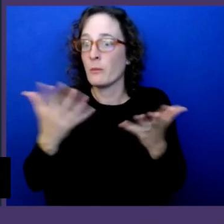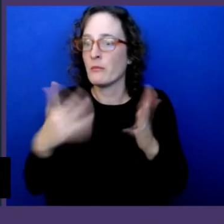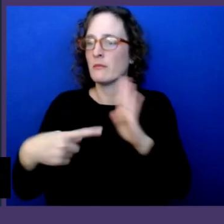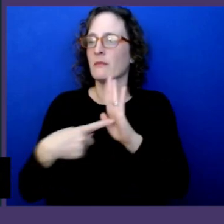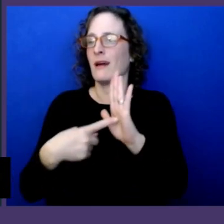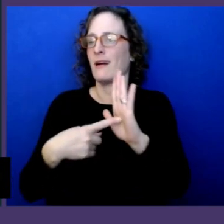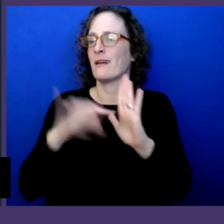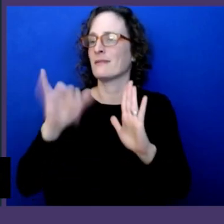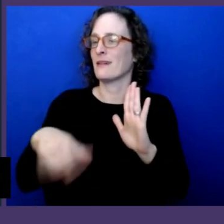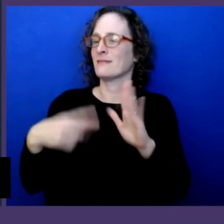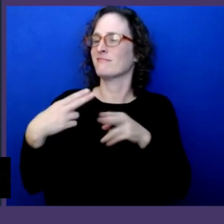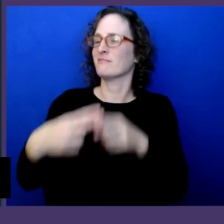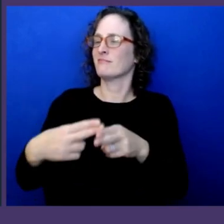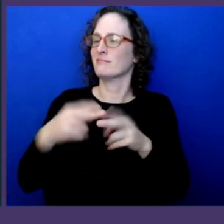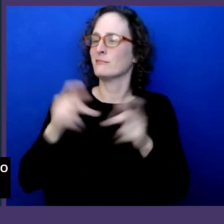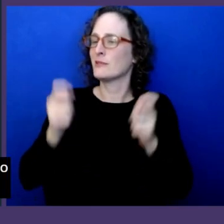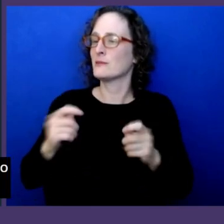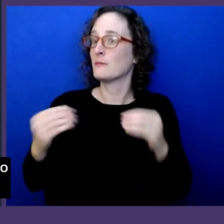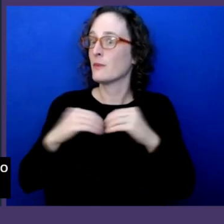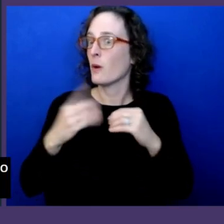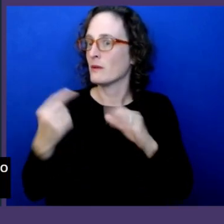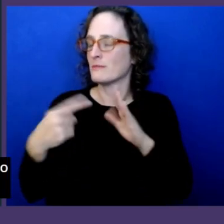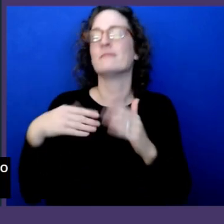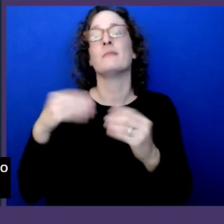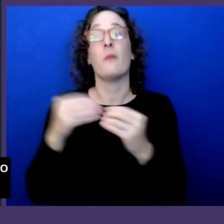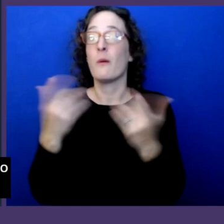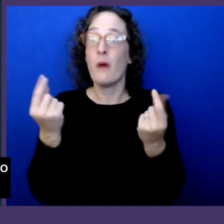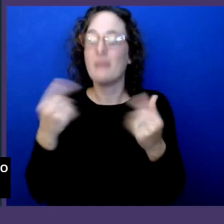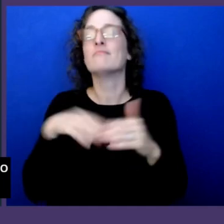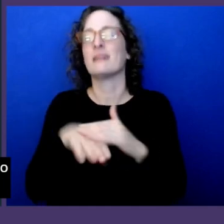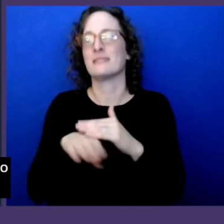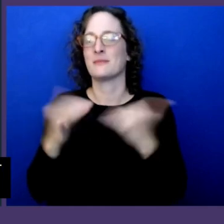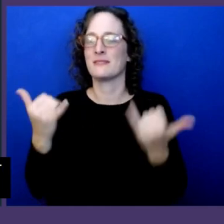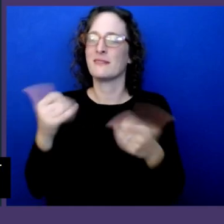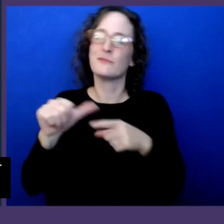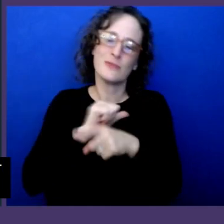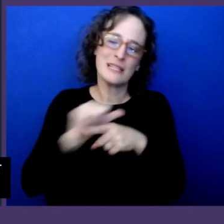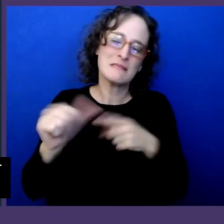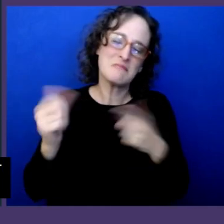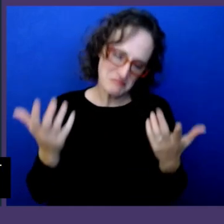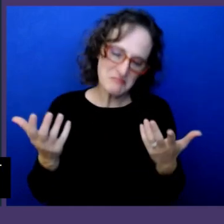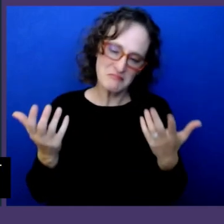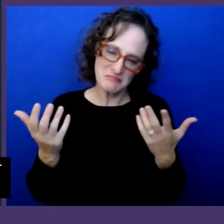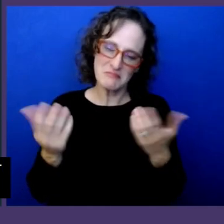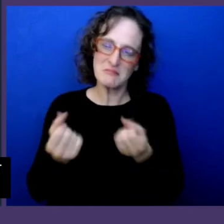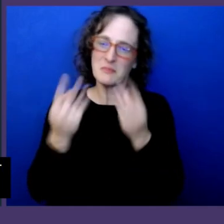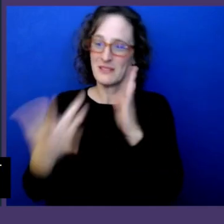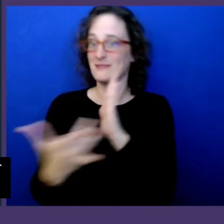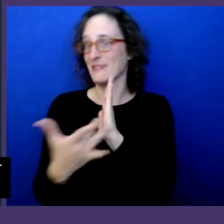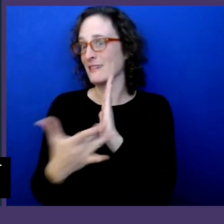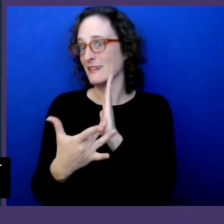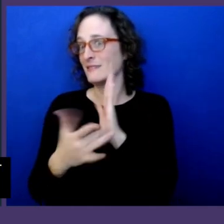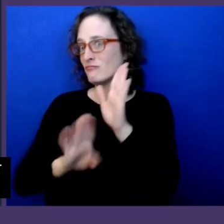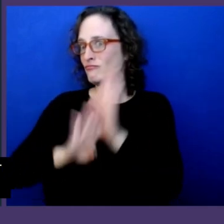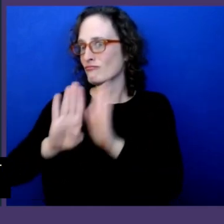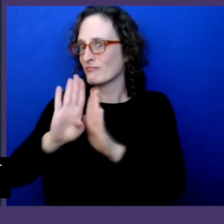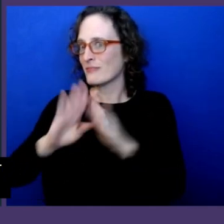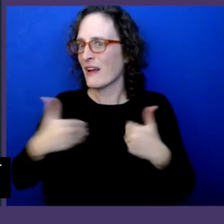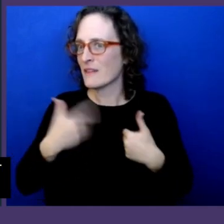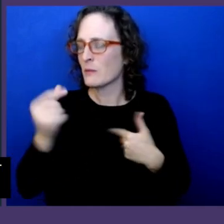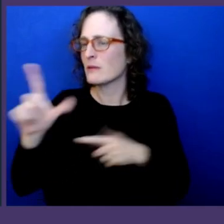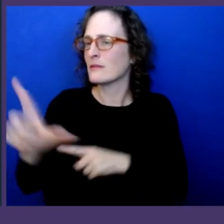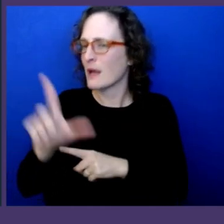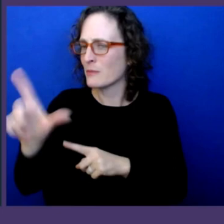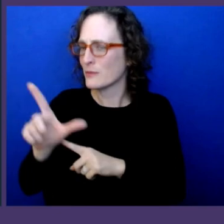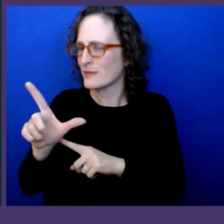accessible to do this in practice, and that's because of a number of techniques that have been developed and have libraries for very recently. So, for